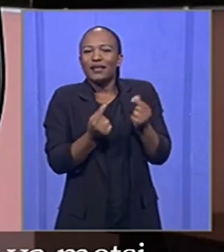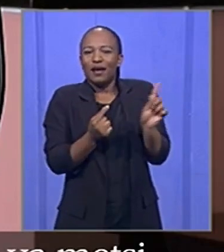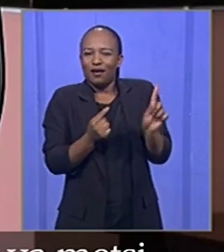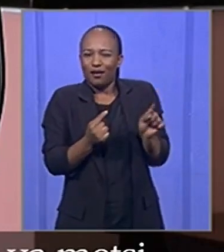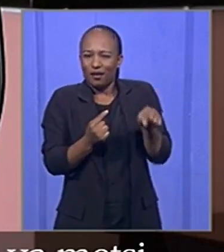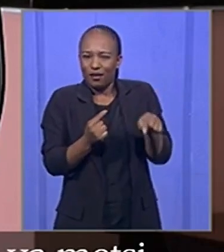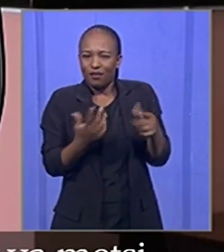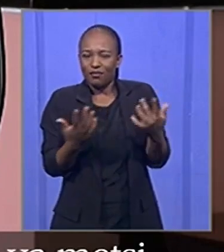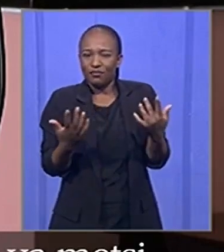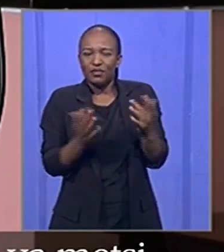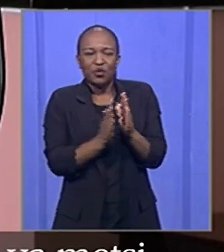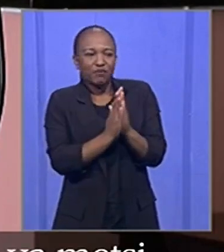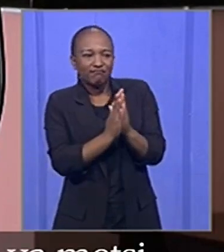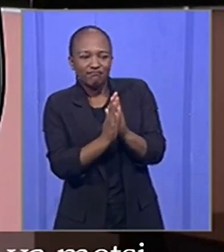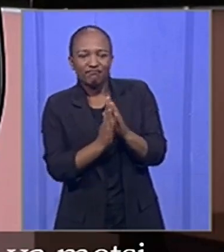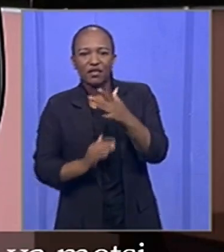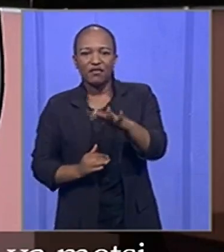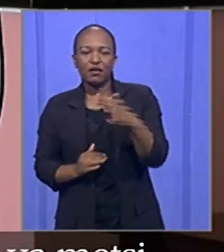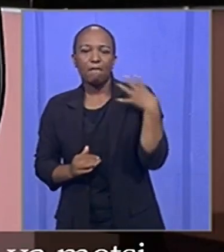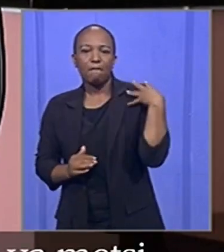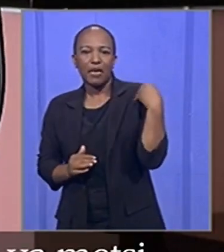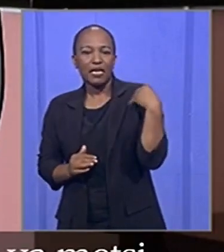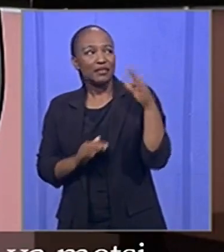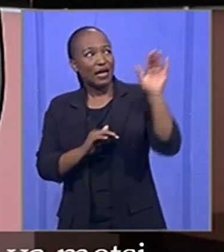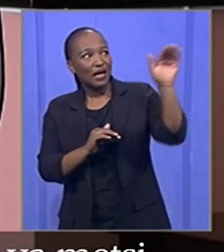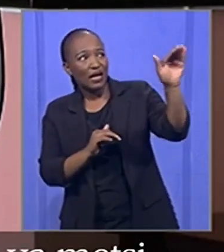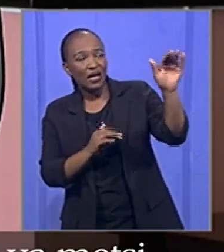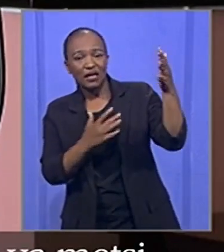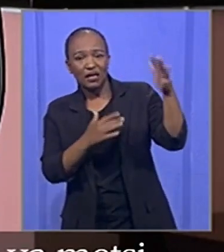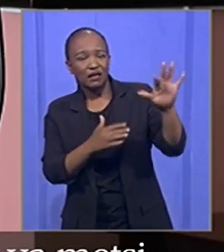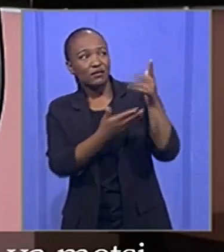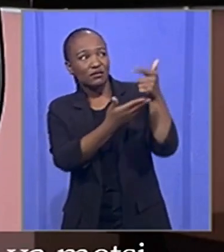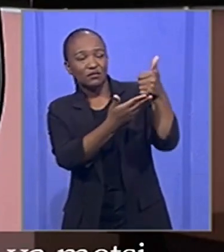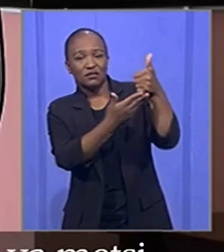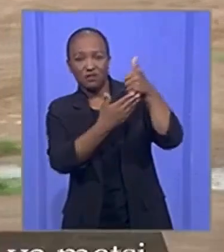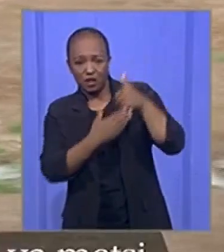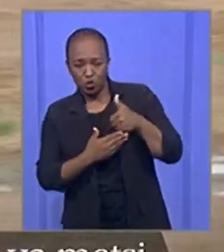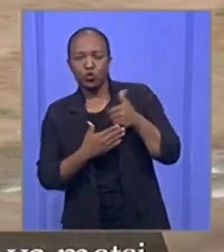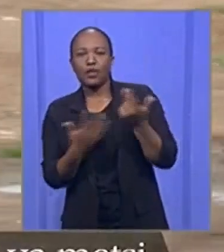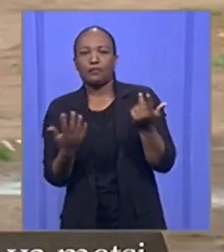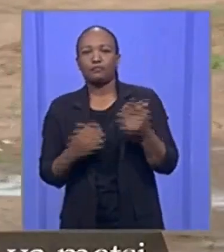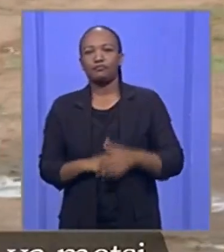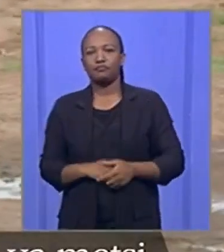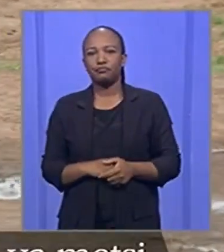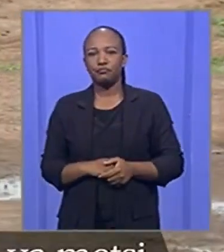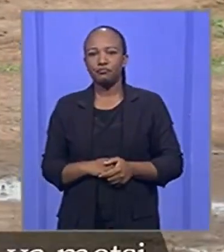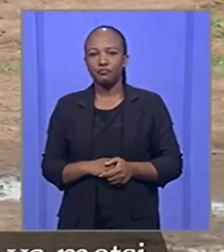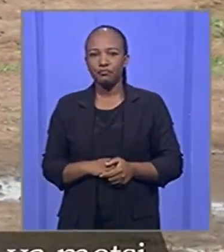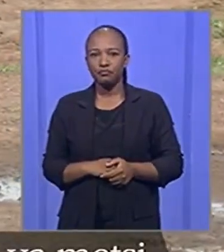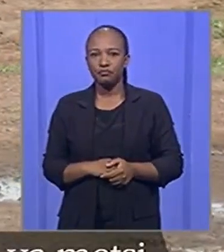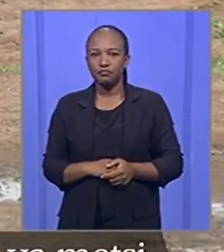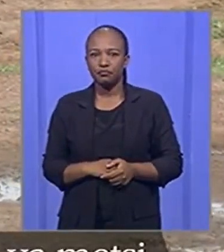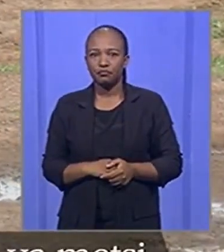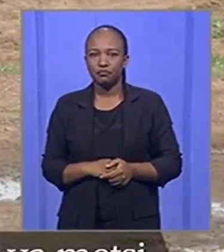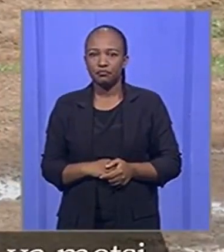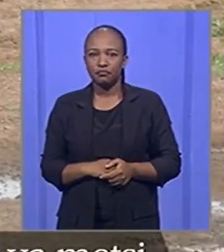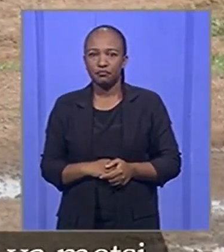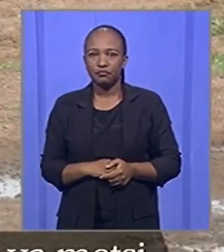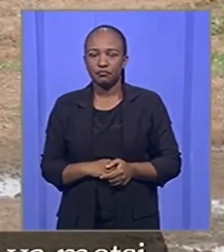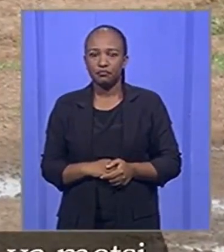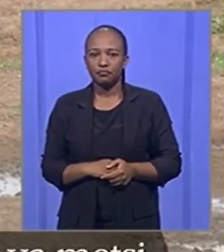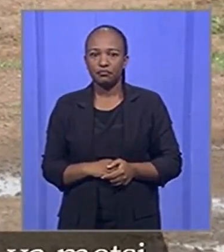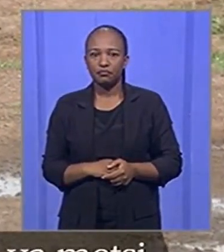ne ra ikuela kwa go ministera gore a tle gore go tsereganya ka gore thusa. Ditebogo Phakedi wa dikgang tsa SABC mo Sanishof.